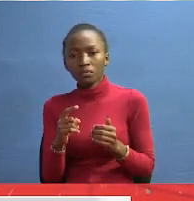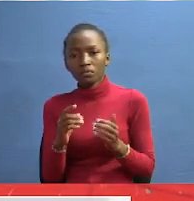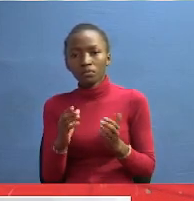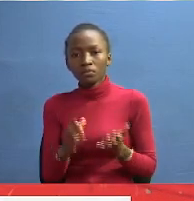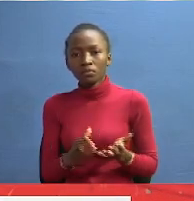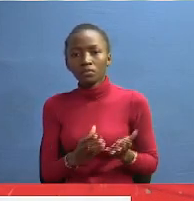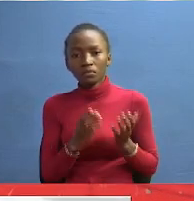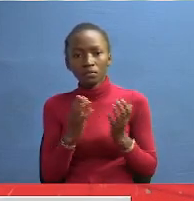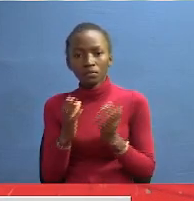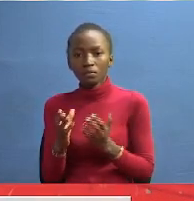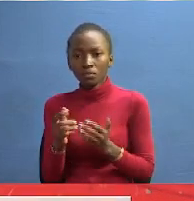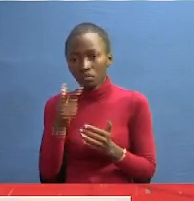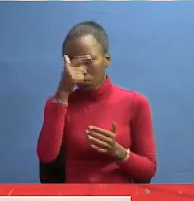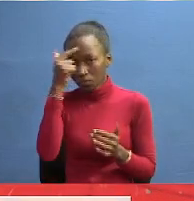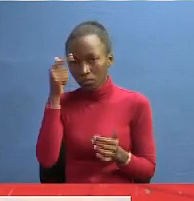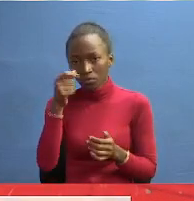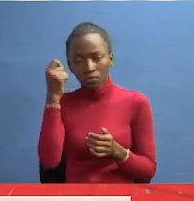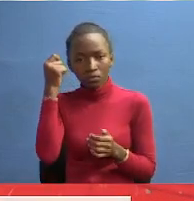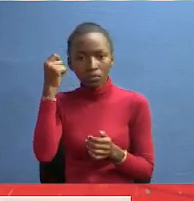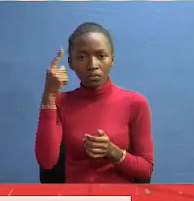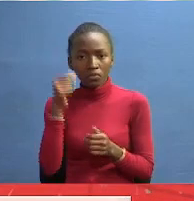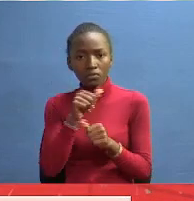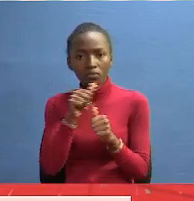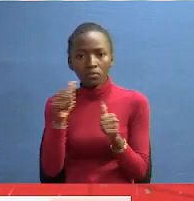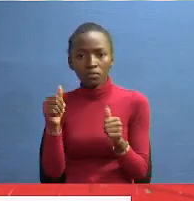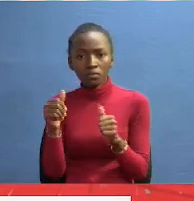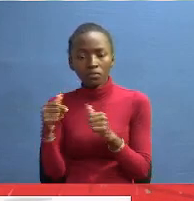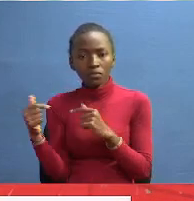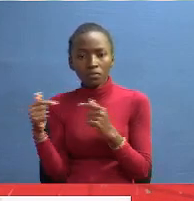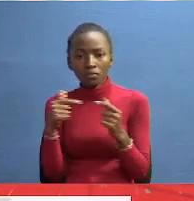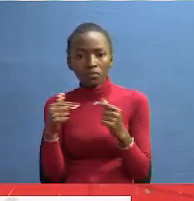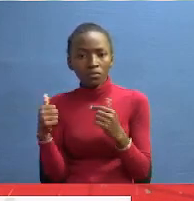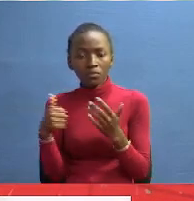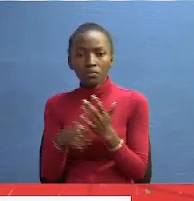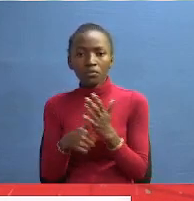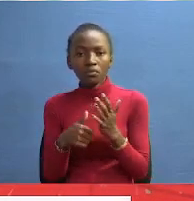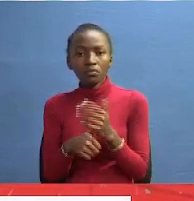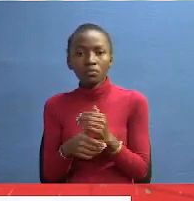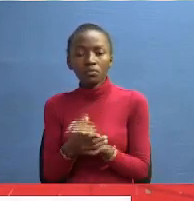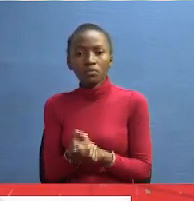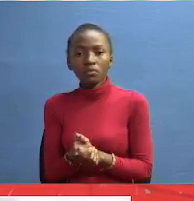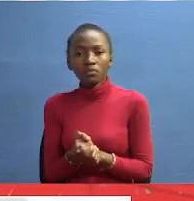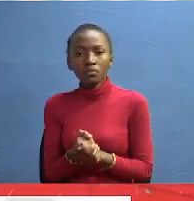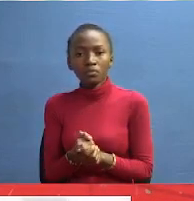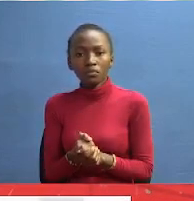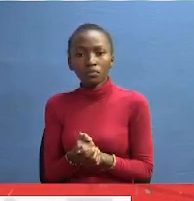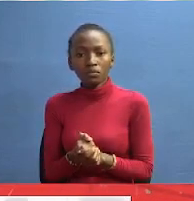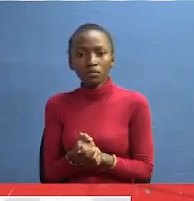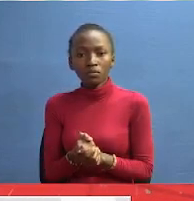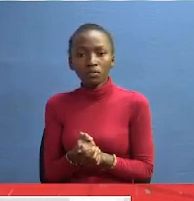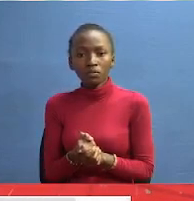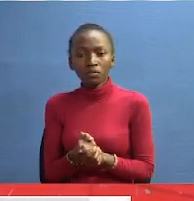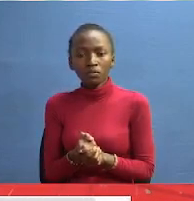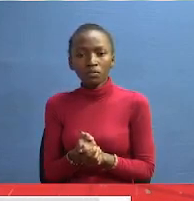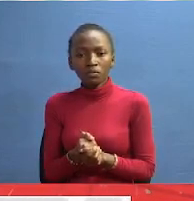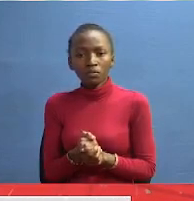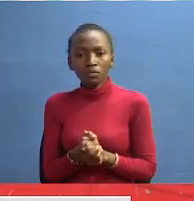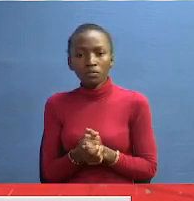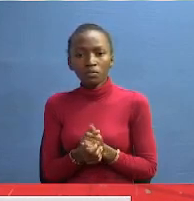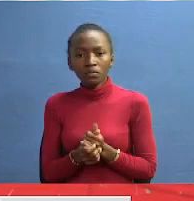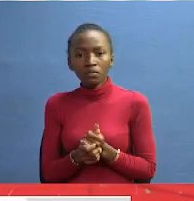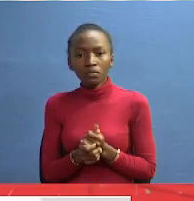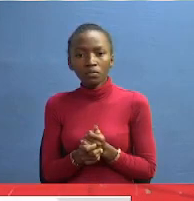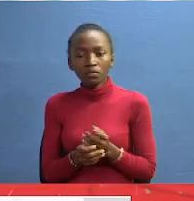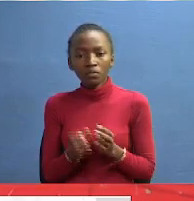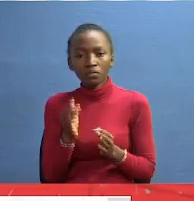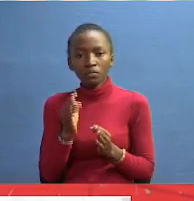their grievances. We call them the belligerents, or we call them the parties to the conflict. So if they